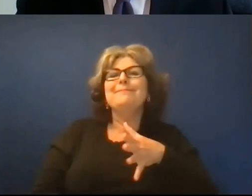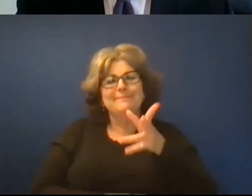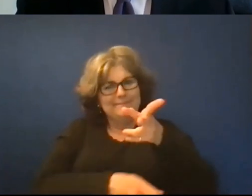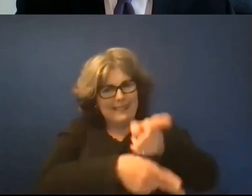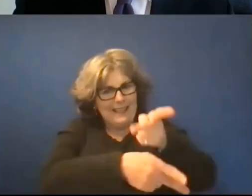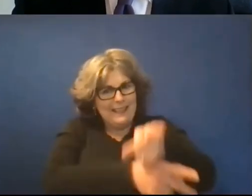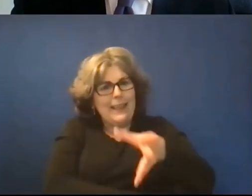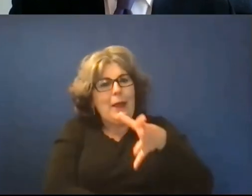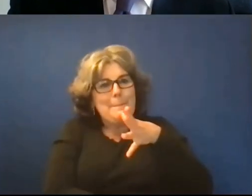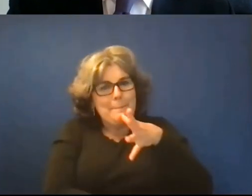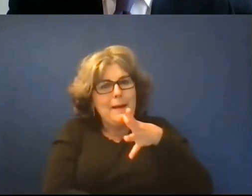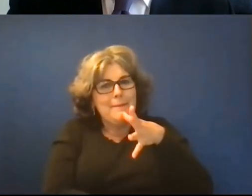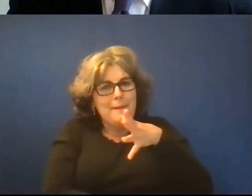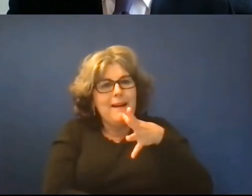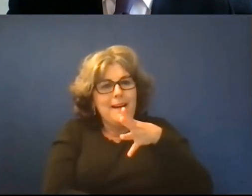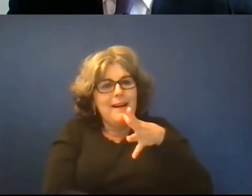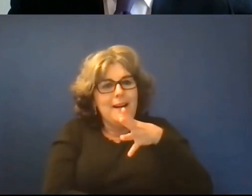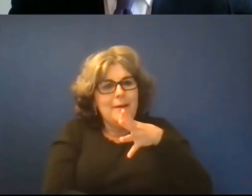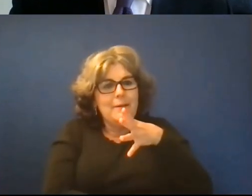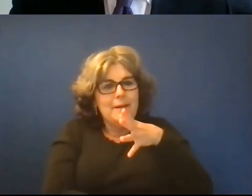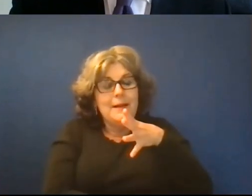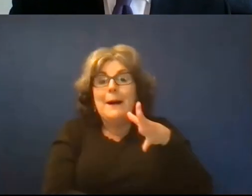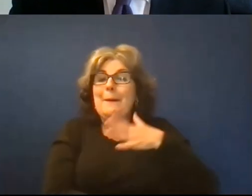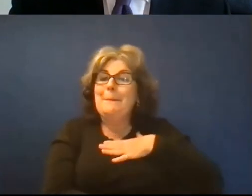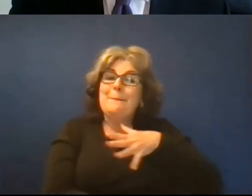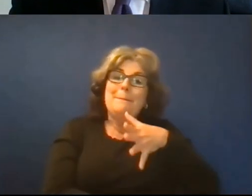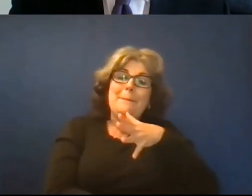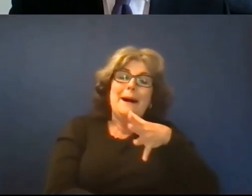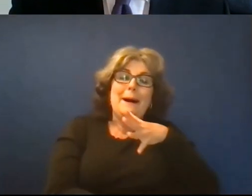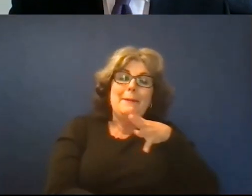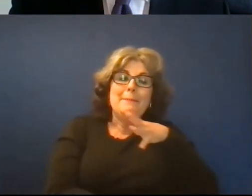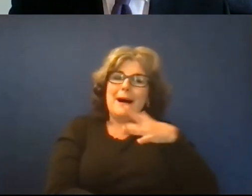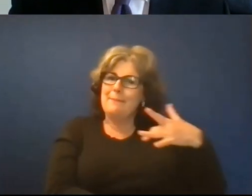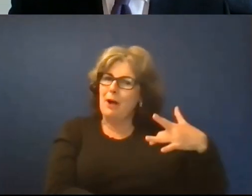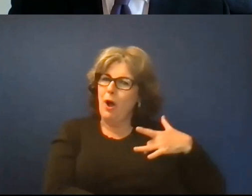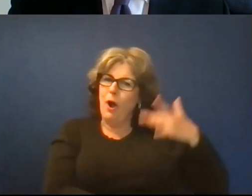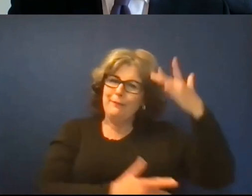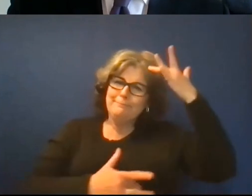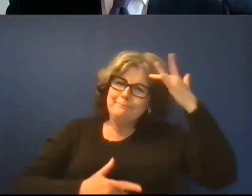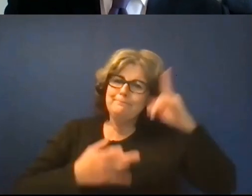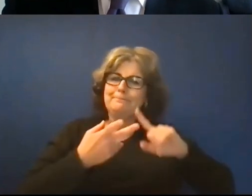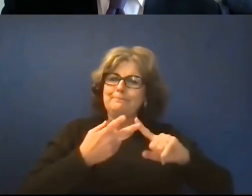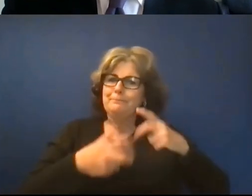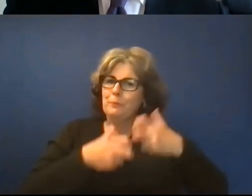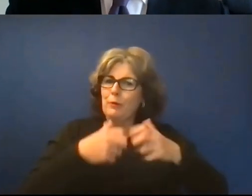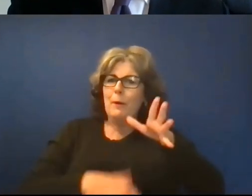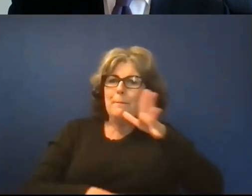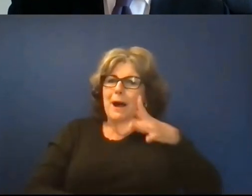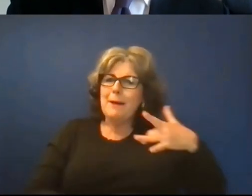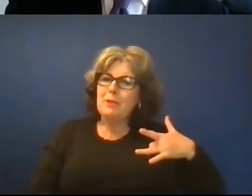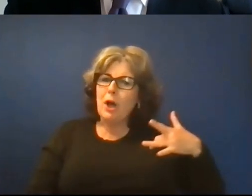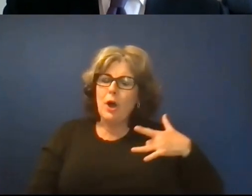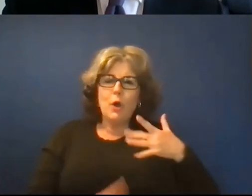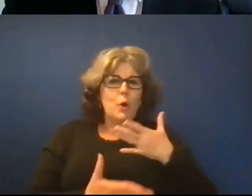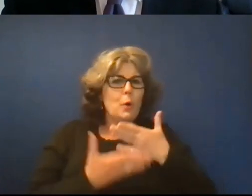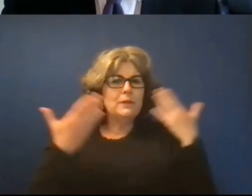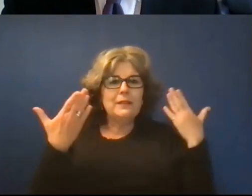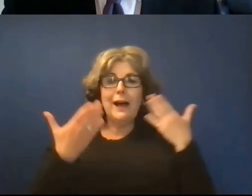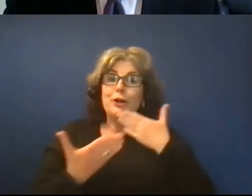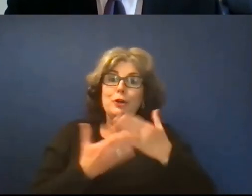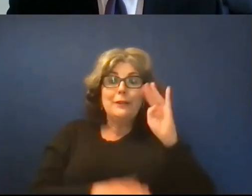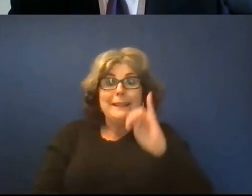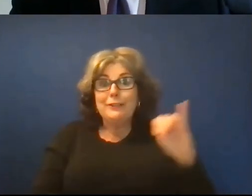my mom. With my mom having heart condition and heart problems and not having the best